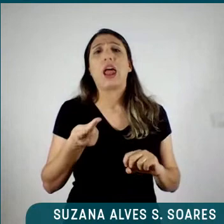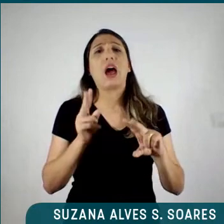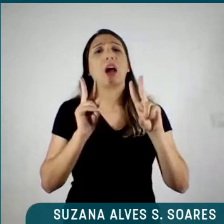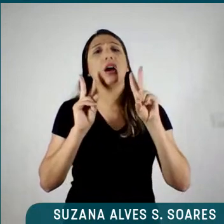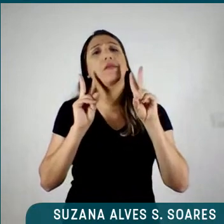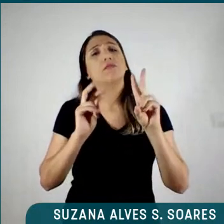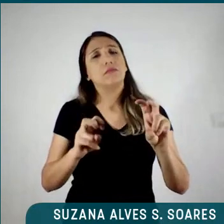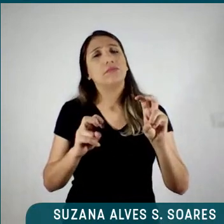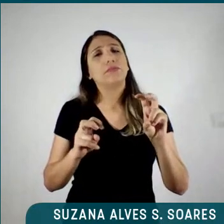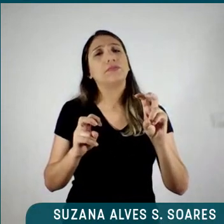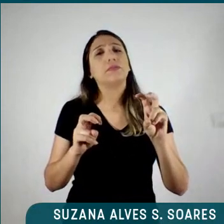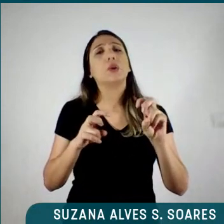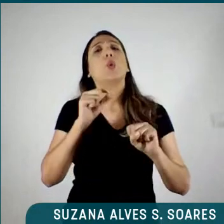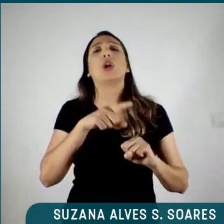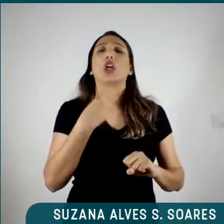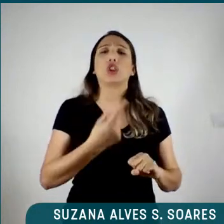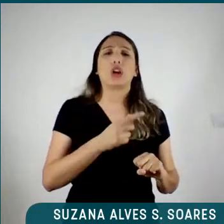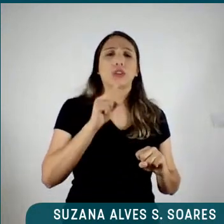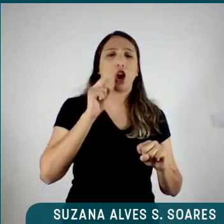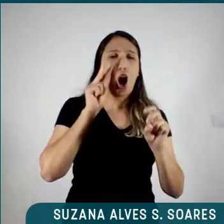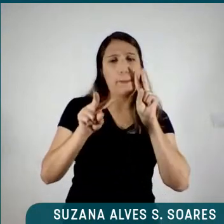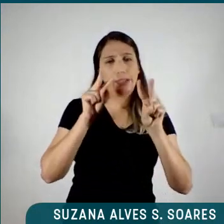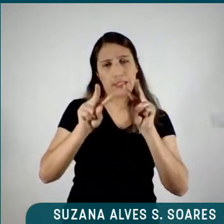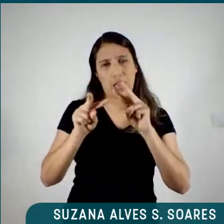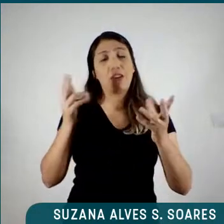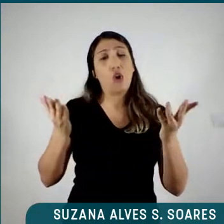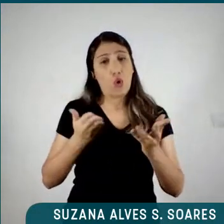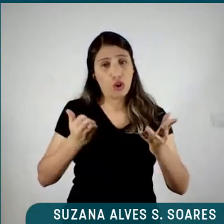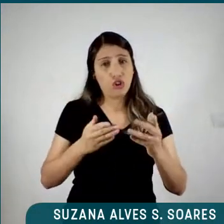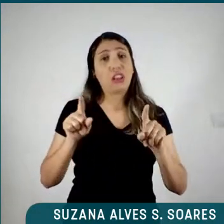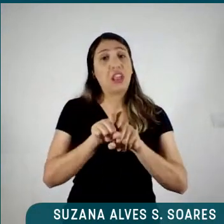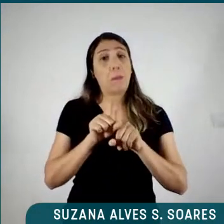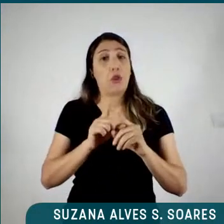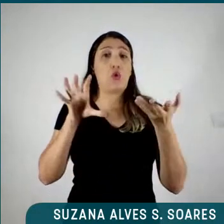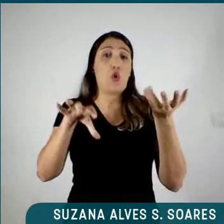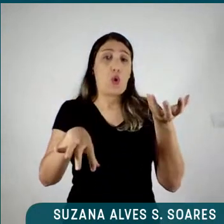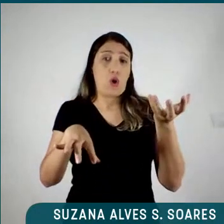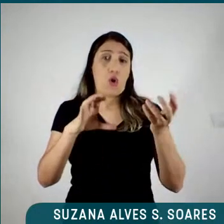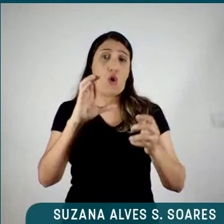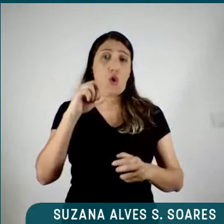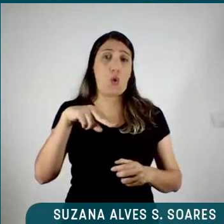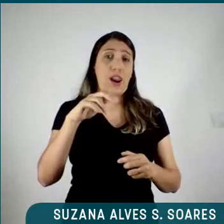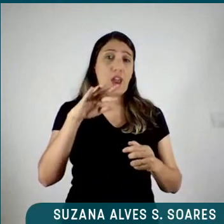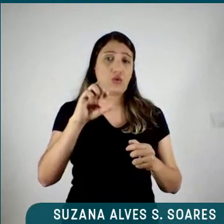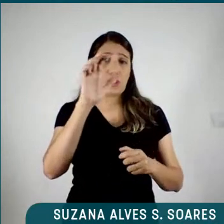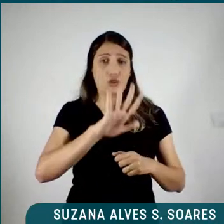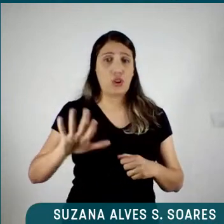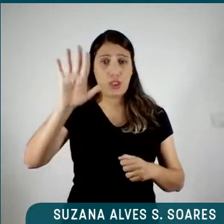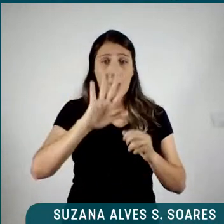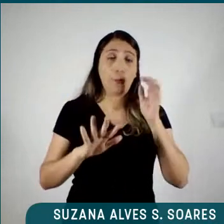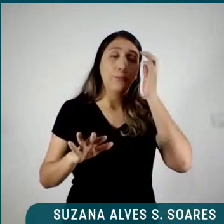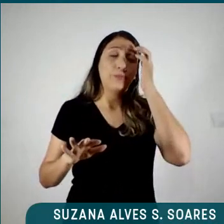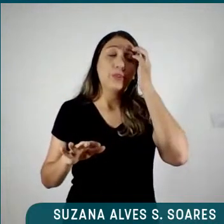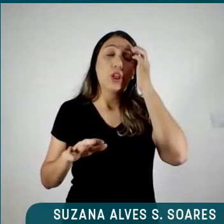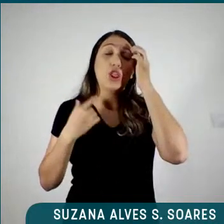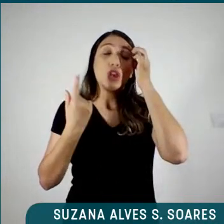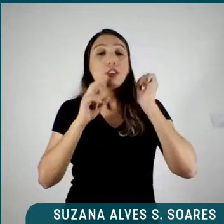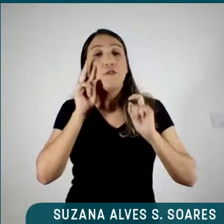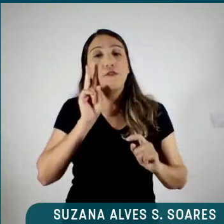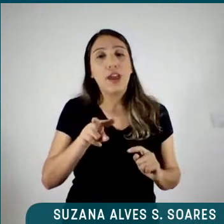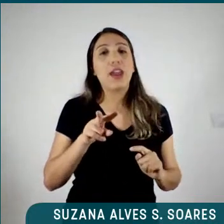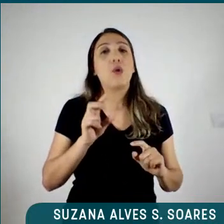I will talk about this, based on observation that we can see in the National Congress in